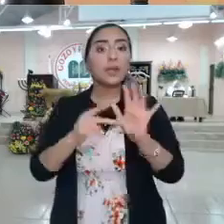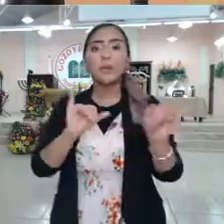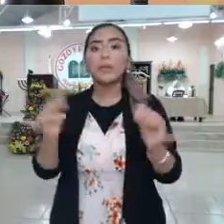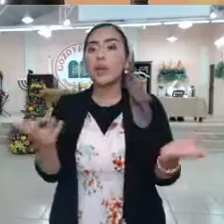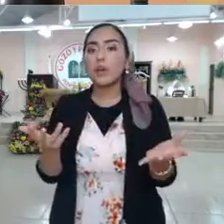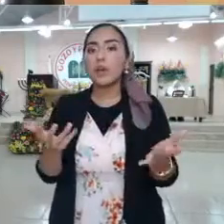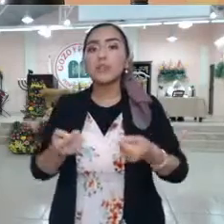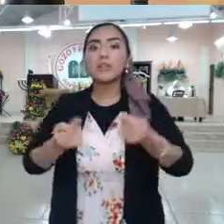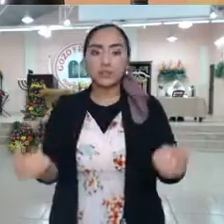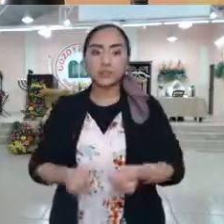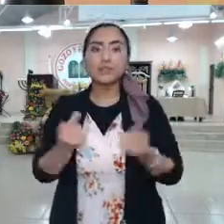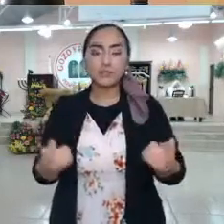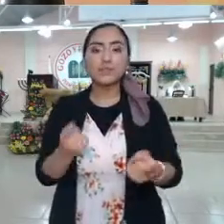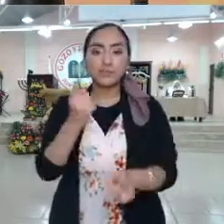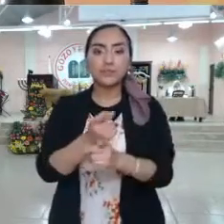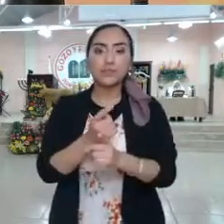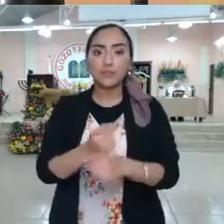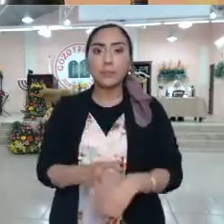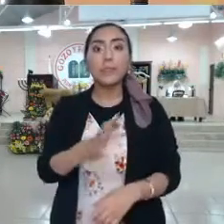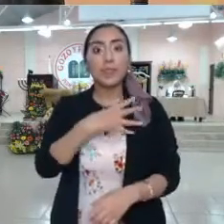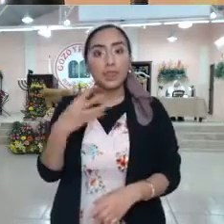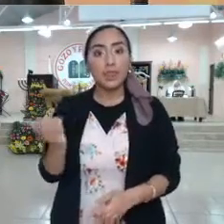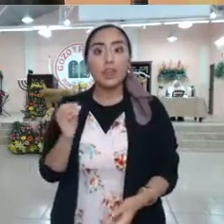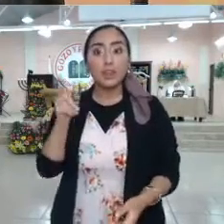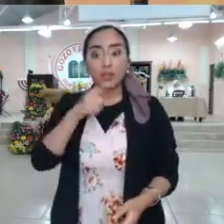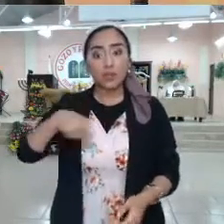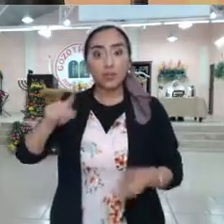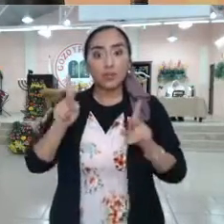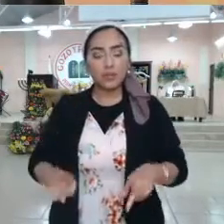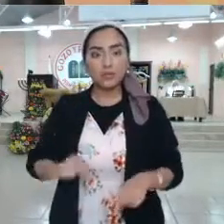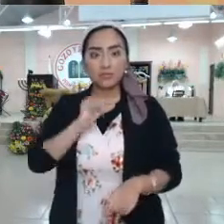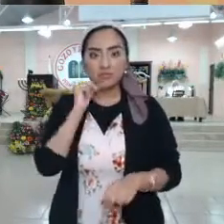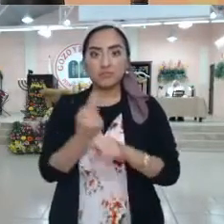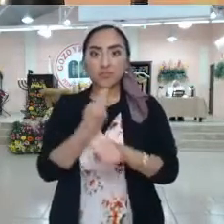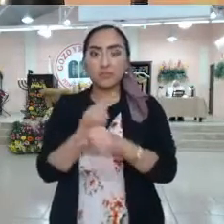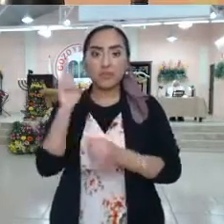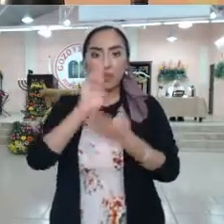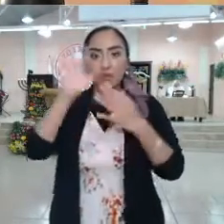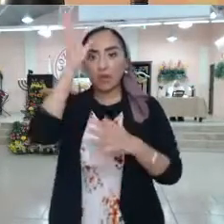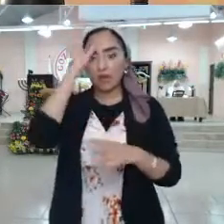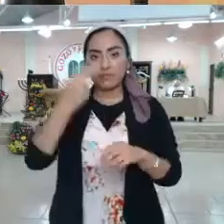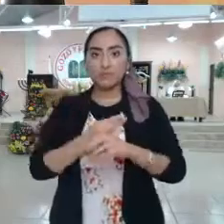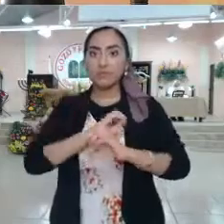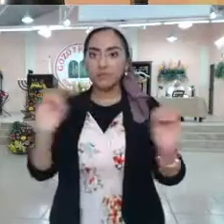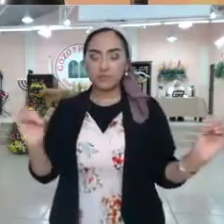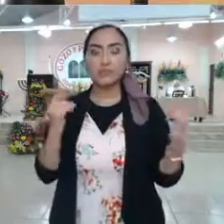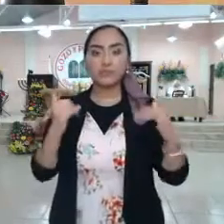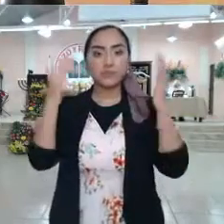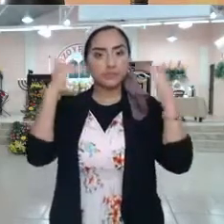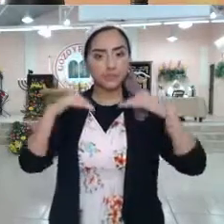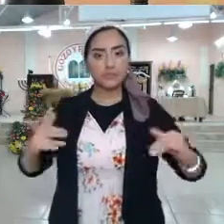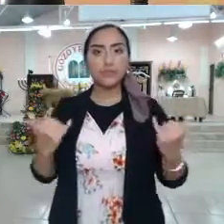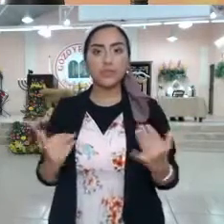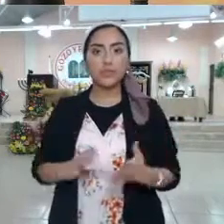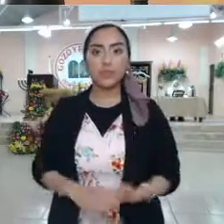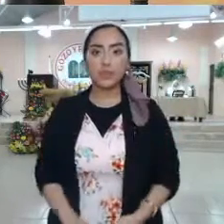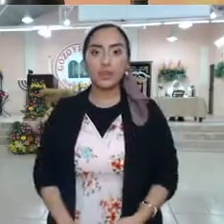is a synonym of what? Good. So those people, they are not used by the Abacadosh.